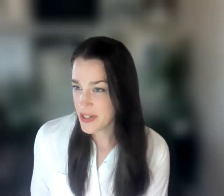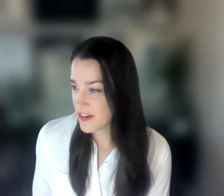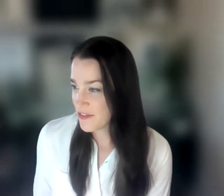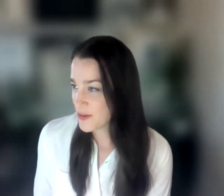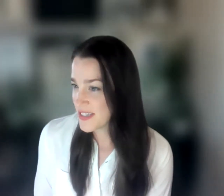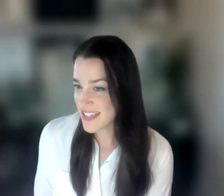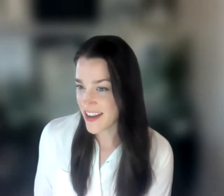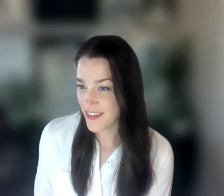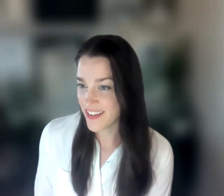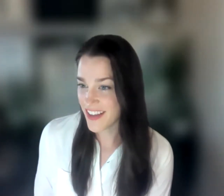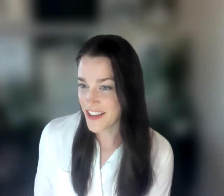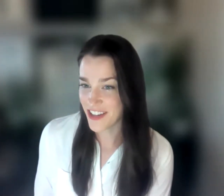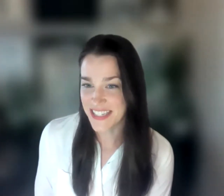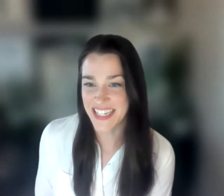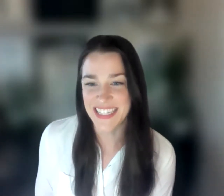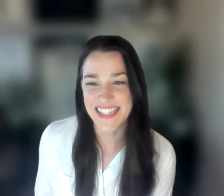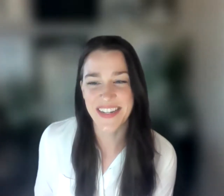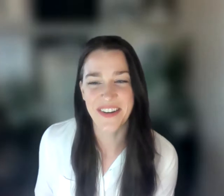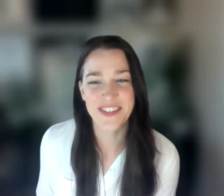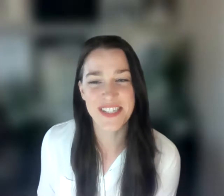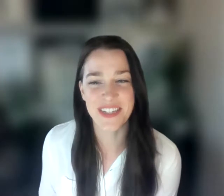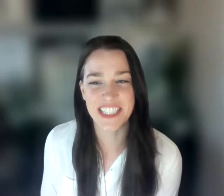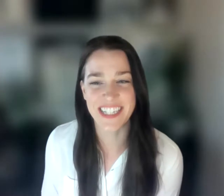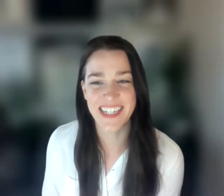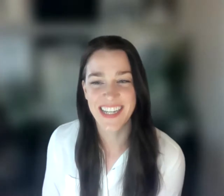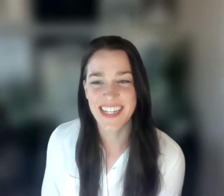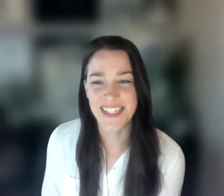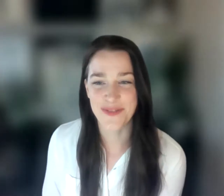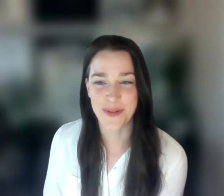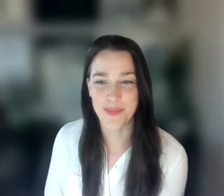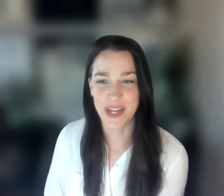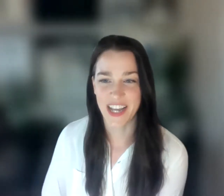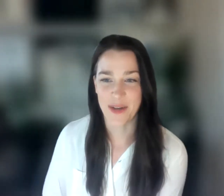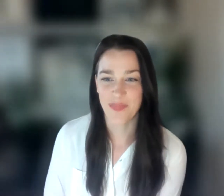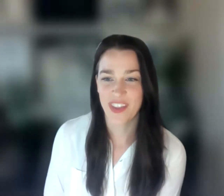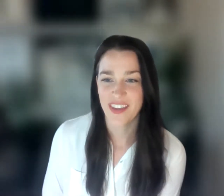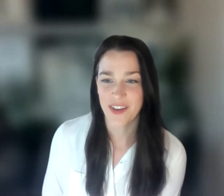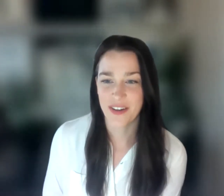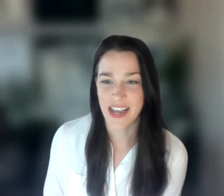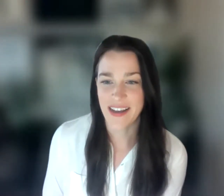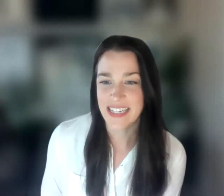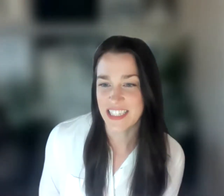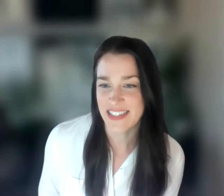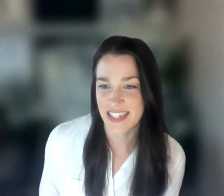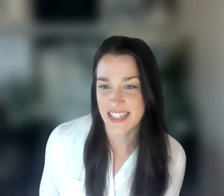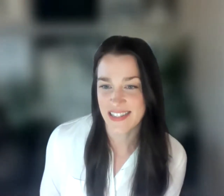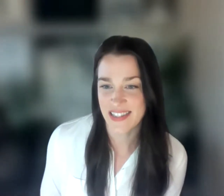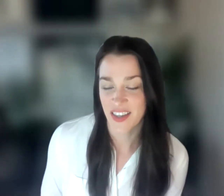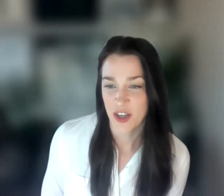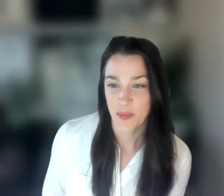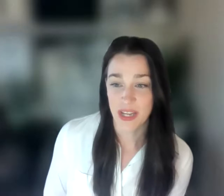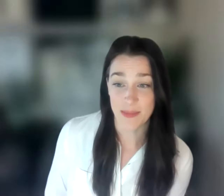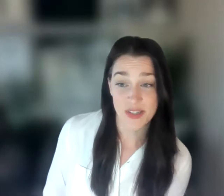document open, and of course now I have lost it. So our first question is from Courtney Huck. She